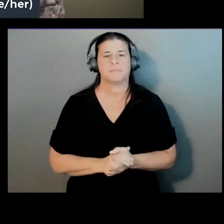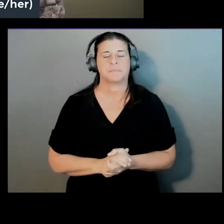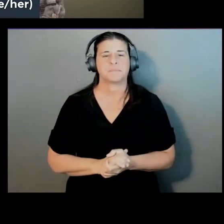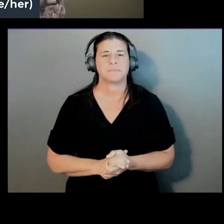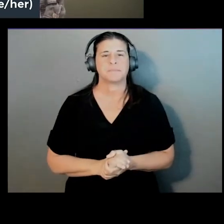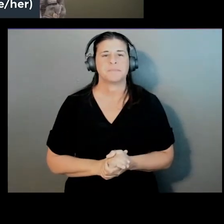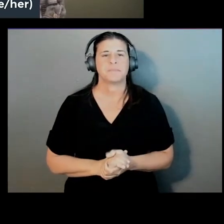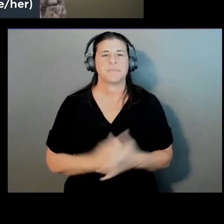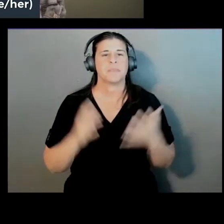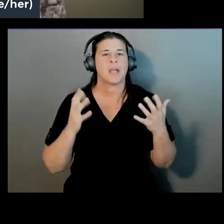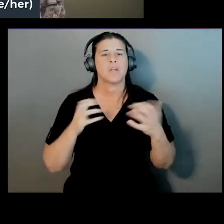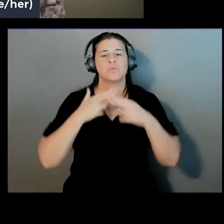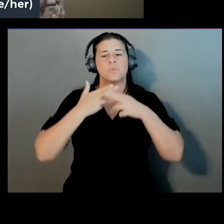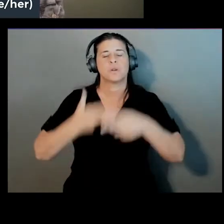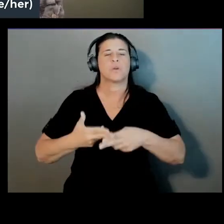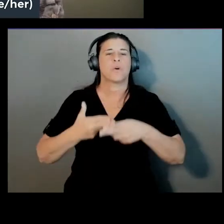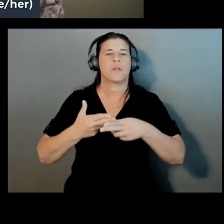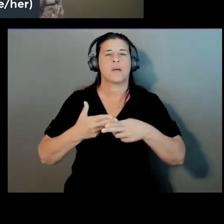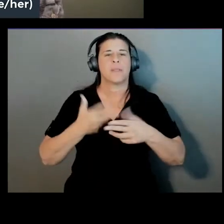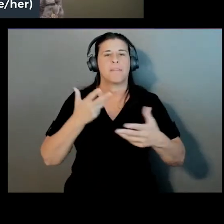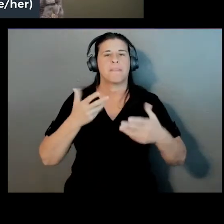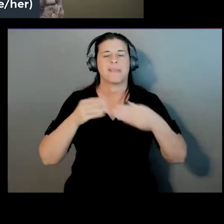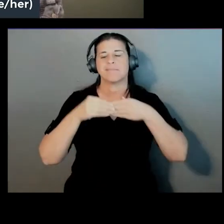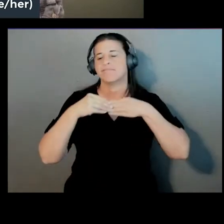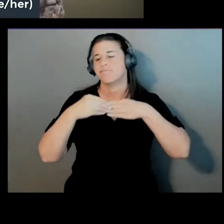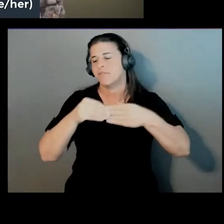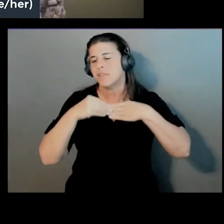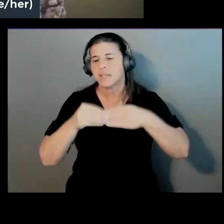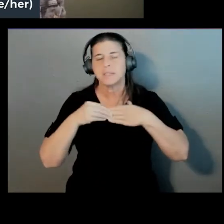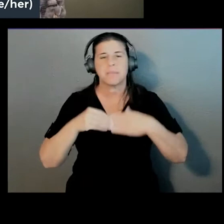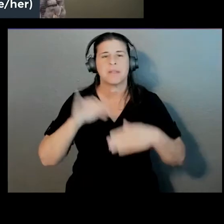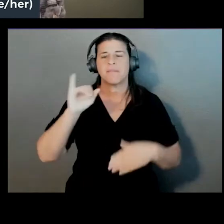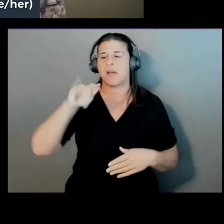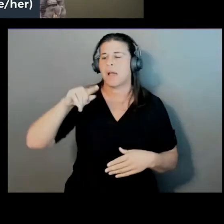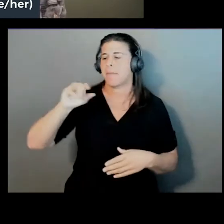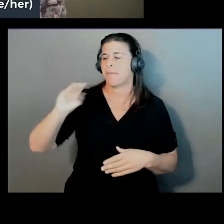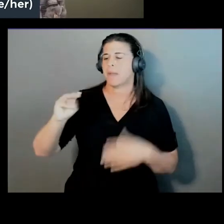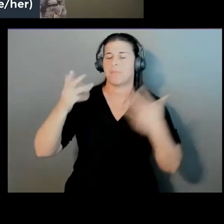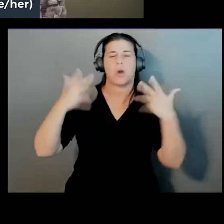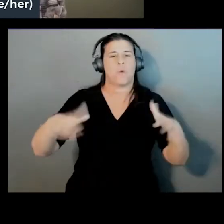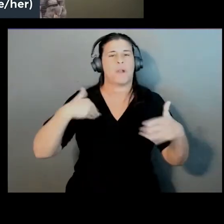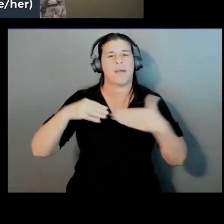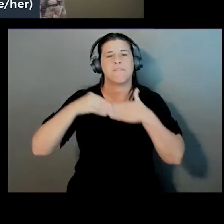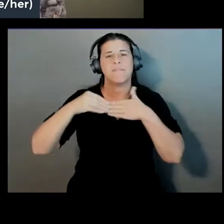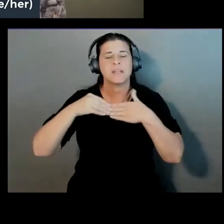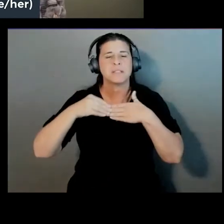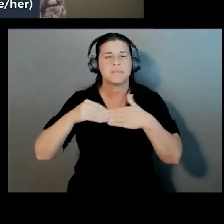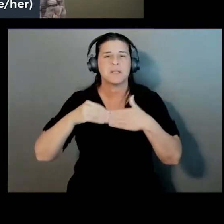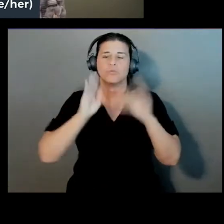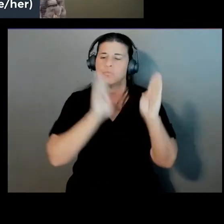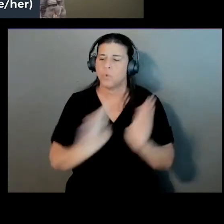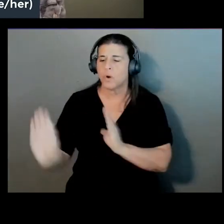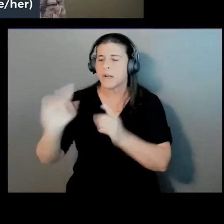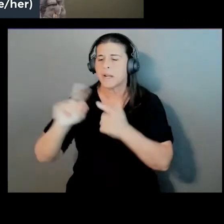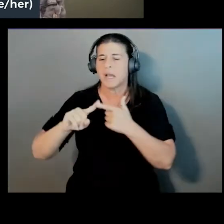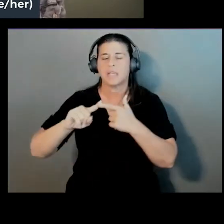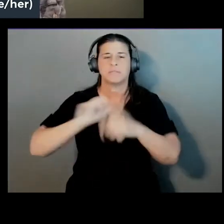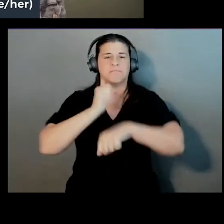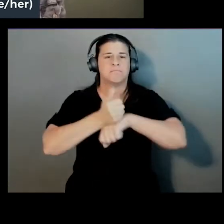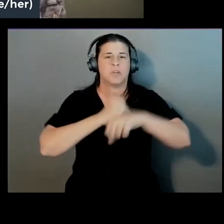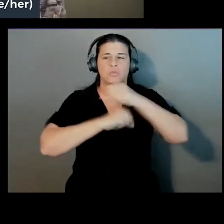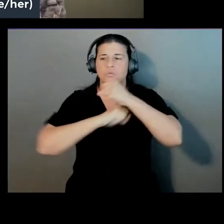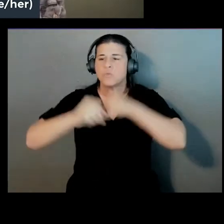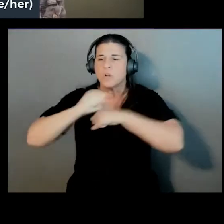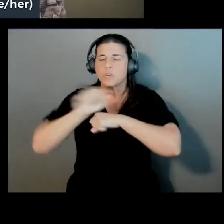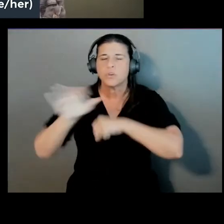to call out the flexibility of IPAM. So you have the flexibility to organize and structure your IP address